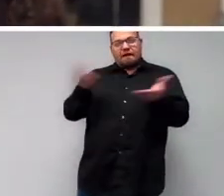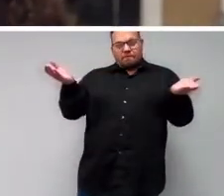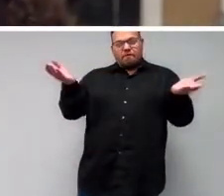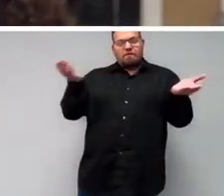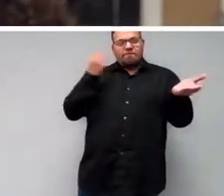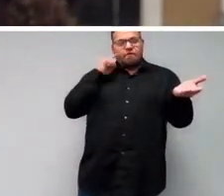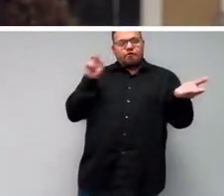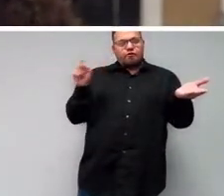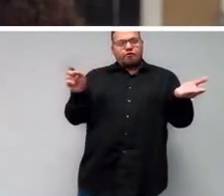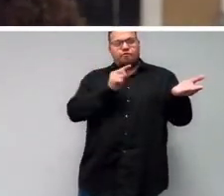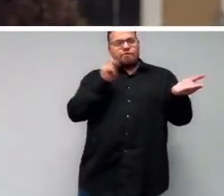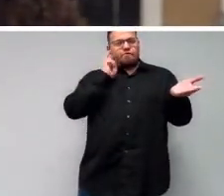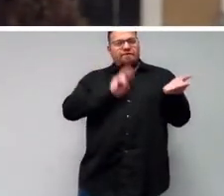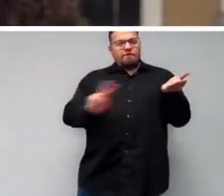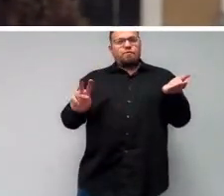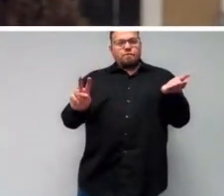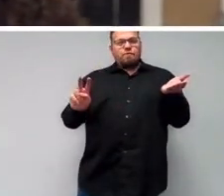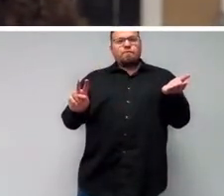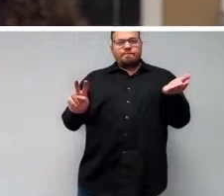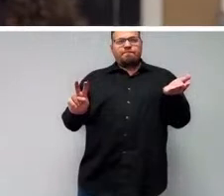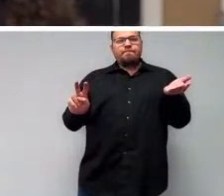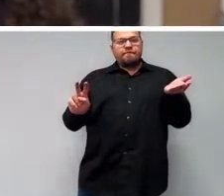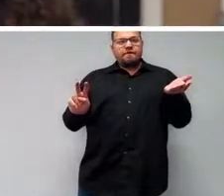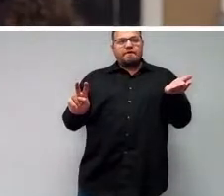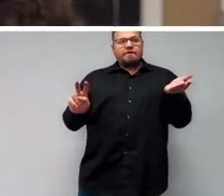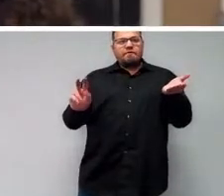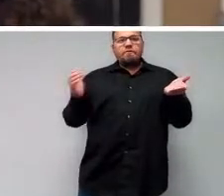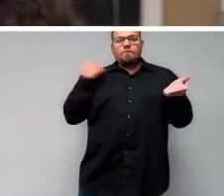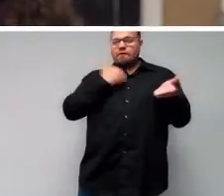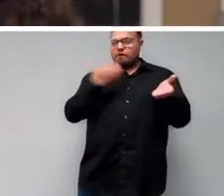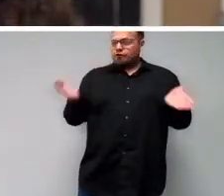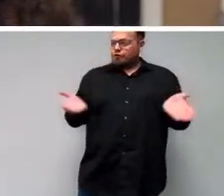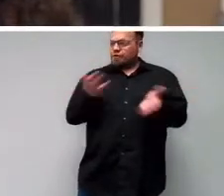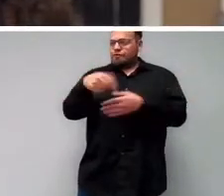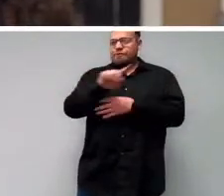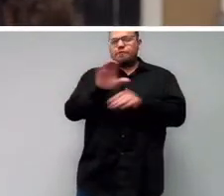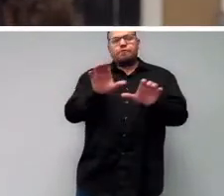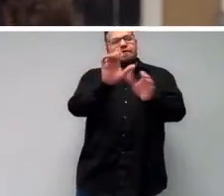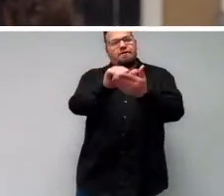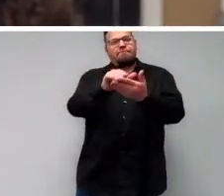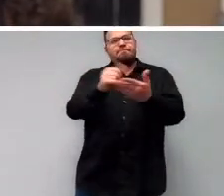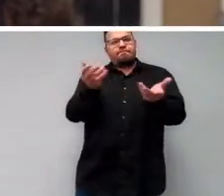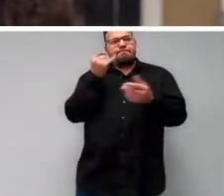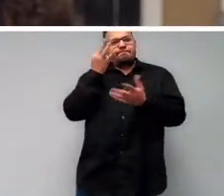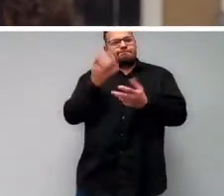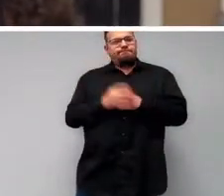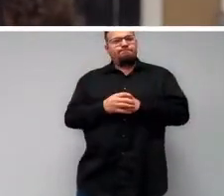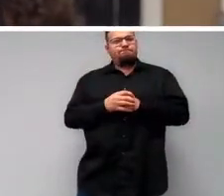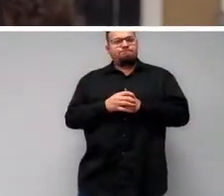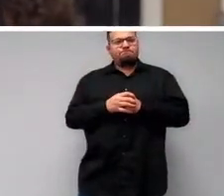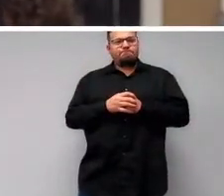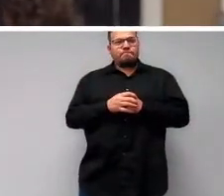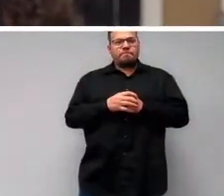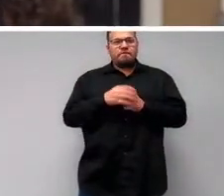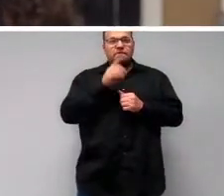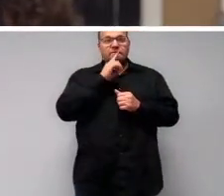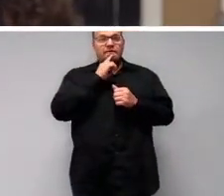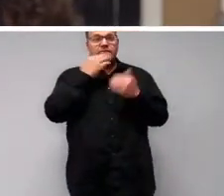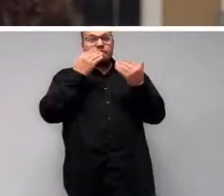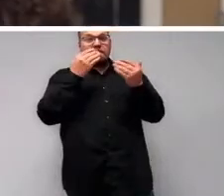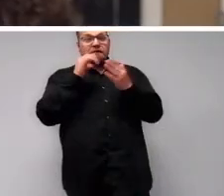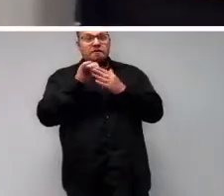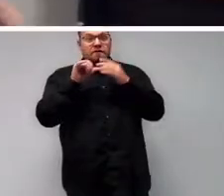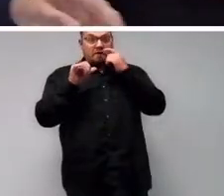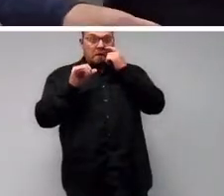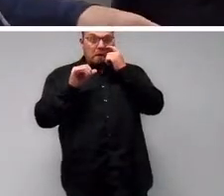review, and we'd certainly encourage you to do that if you have questions. No, I really appreciate the